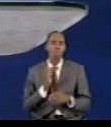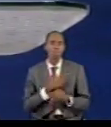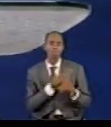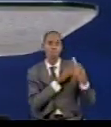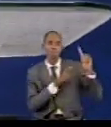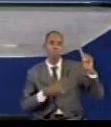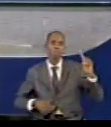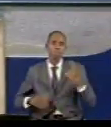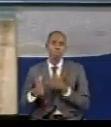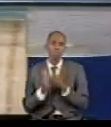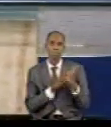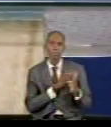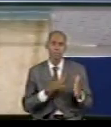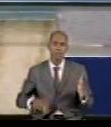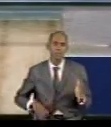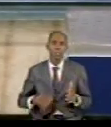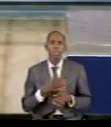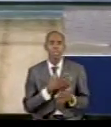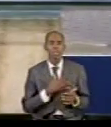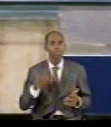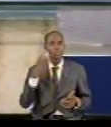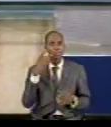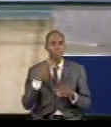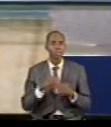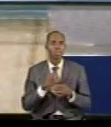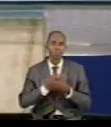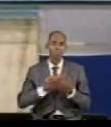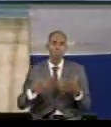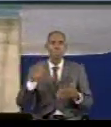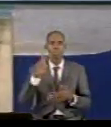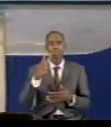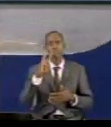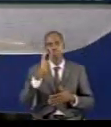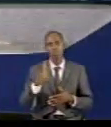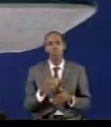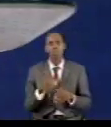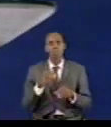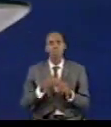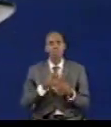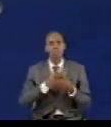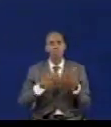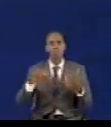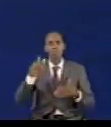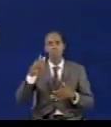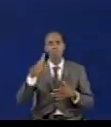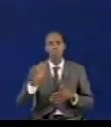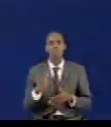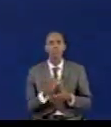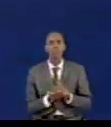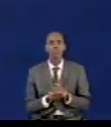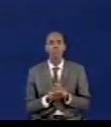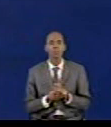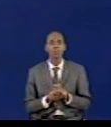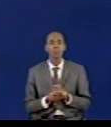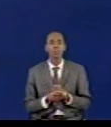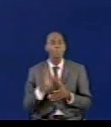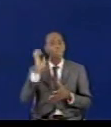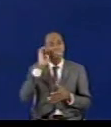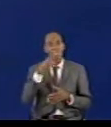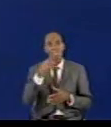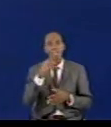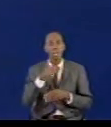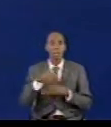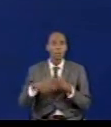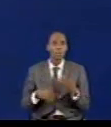Christ. And then he tells us in verse 24, in verse 24, he speaks about